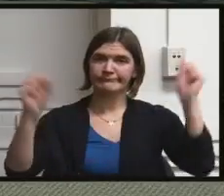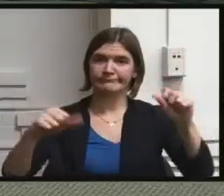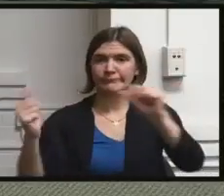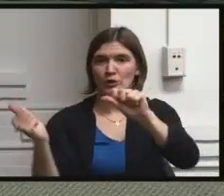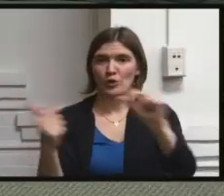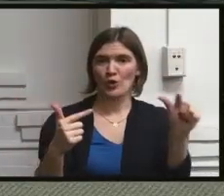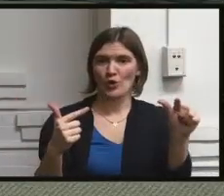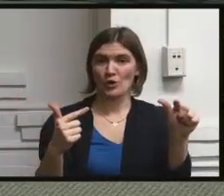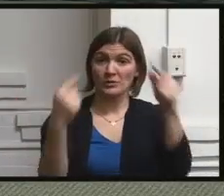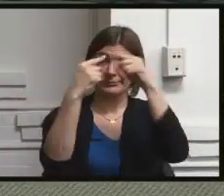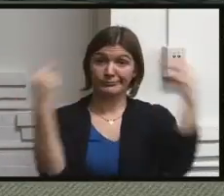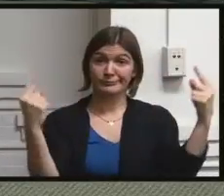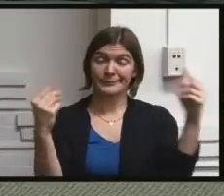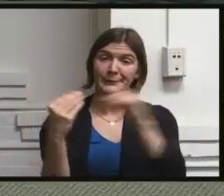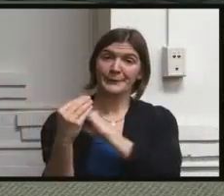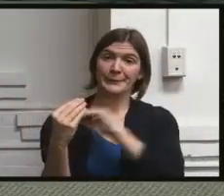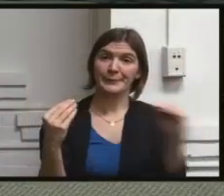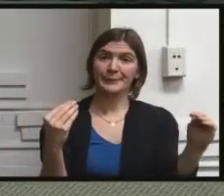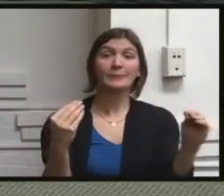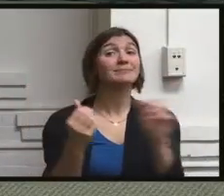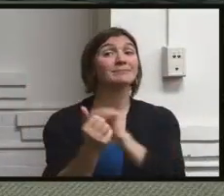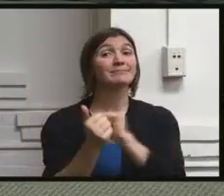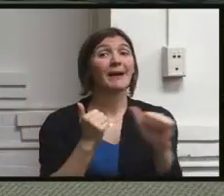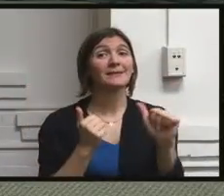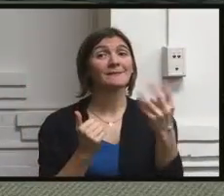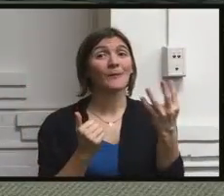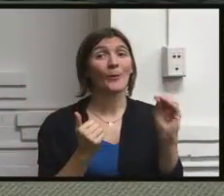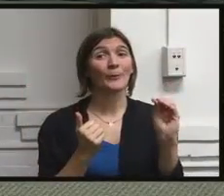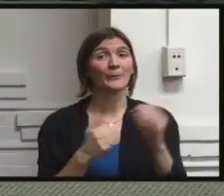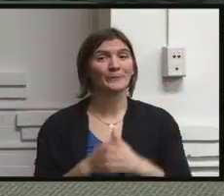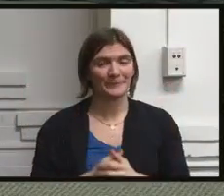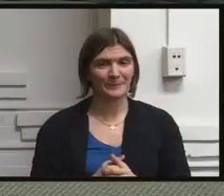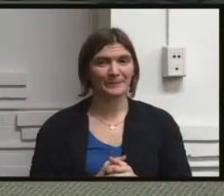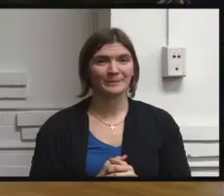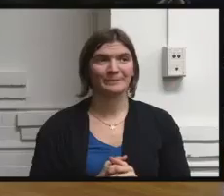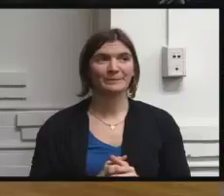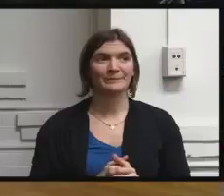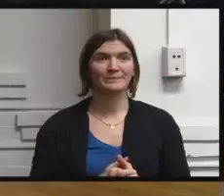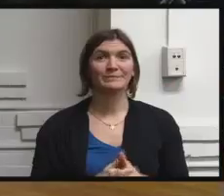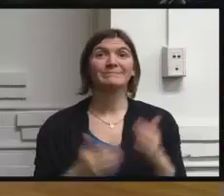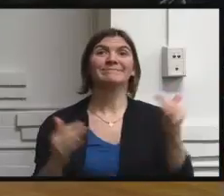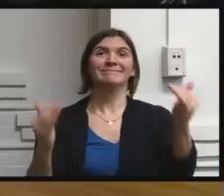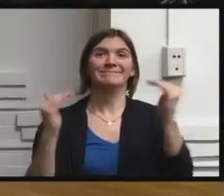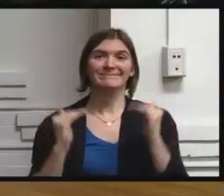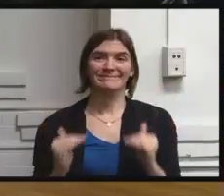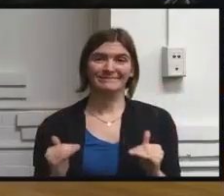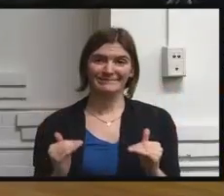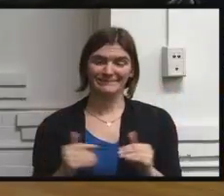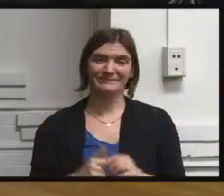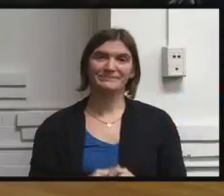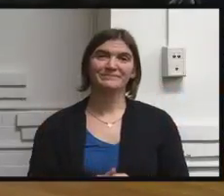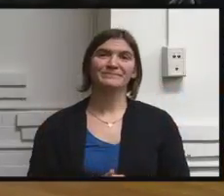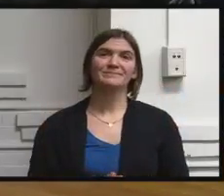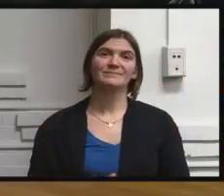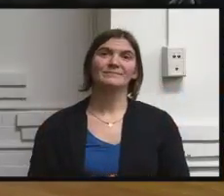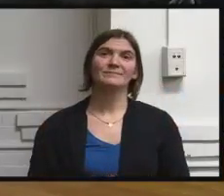aye. Aye. Aye. Any opposed or abstaining? That carries 4-0. Next matter on the